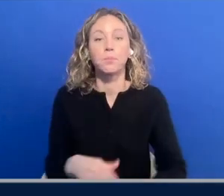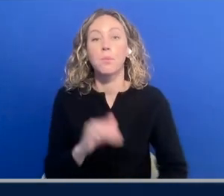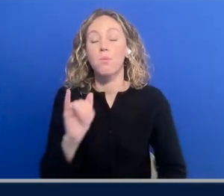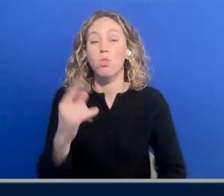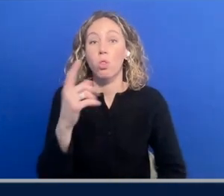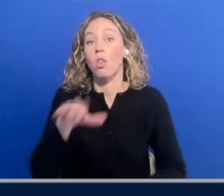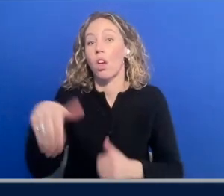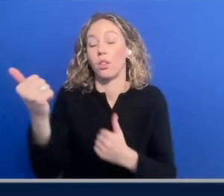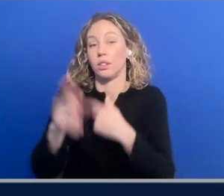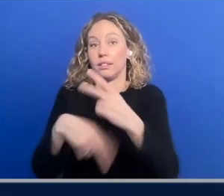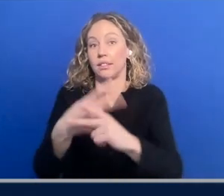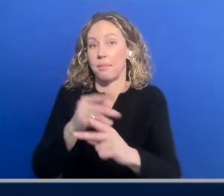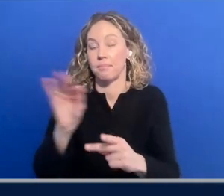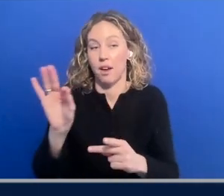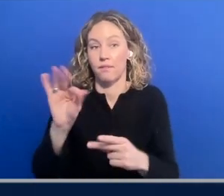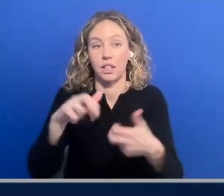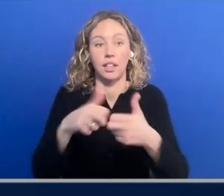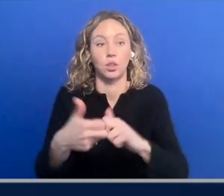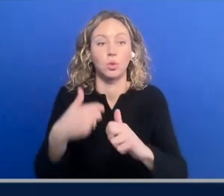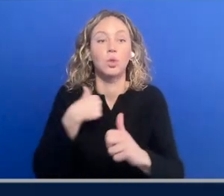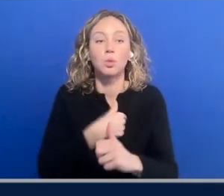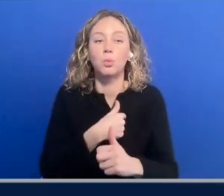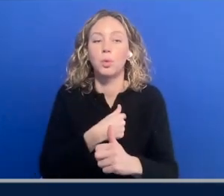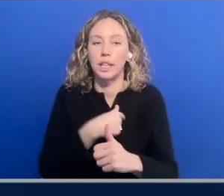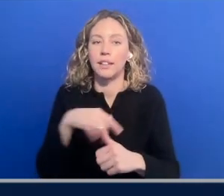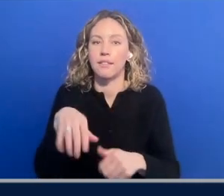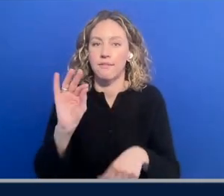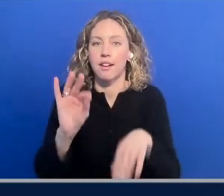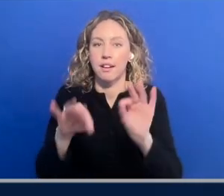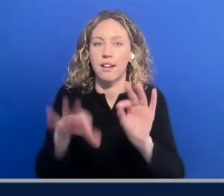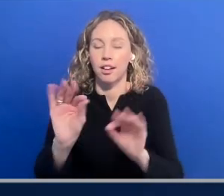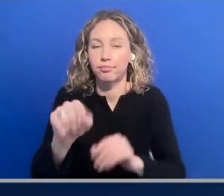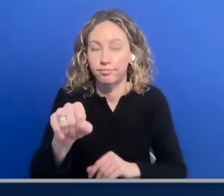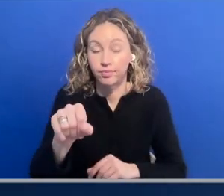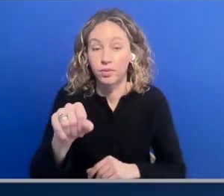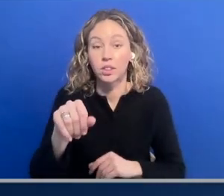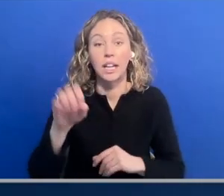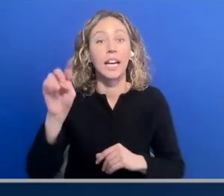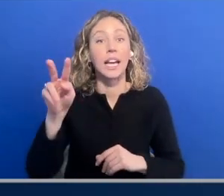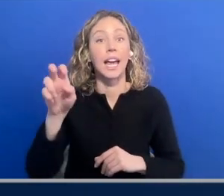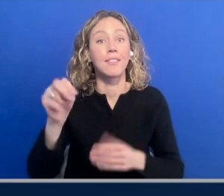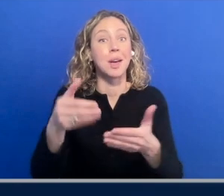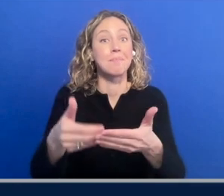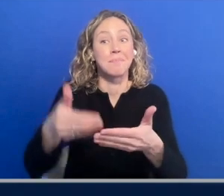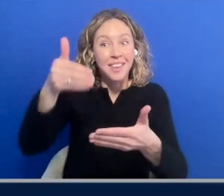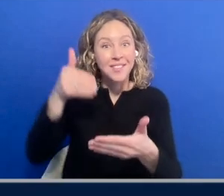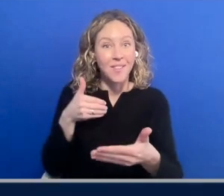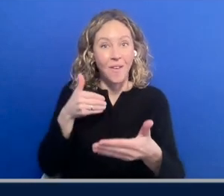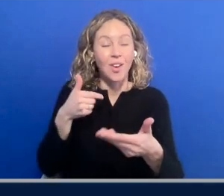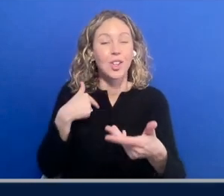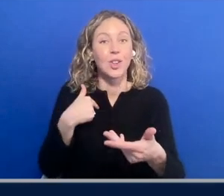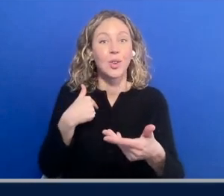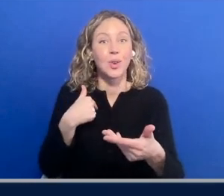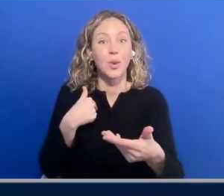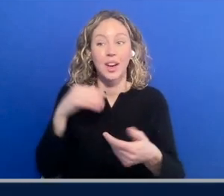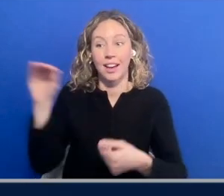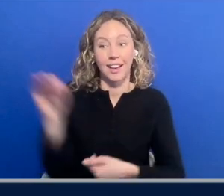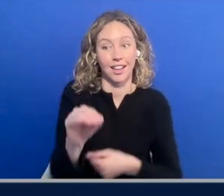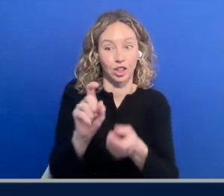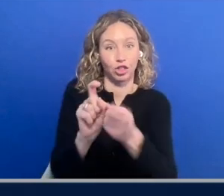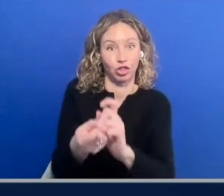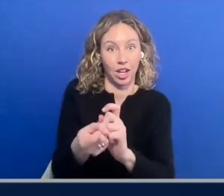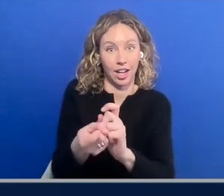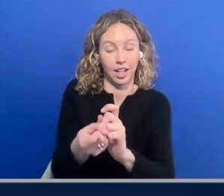another type of issue that we are finding, so that Okay. even before you actually get your change into a deployment